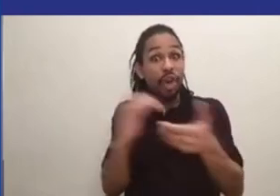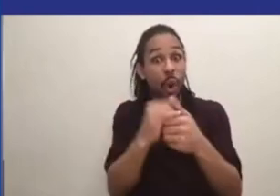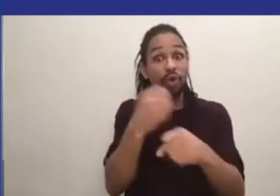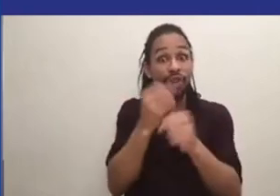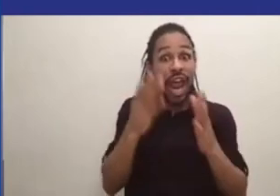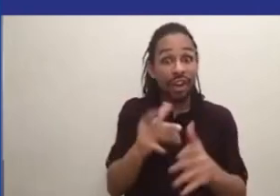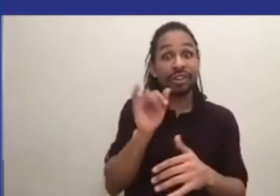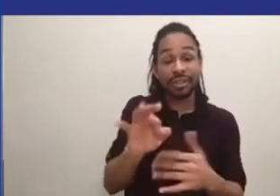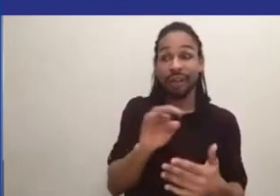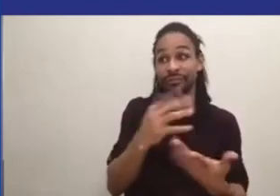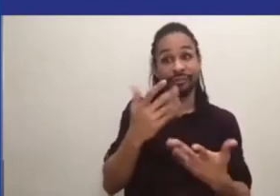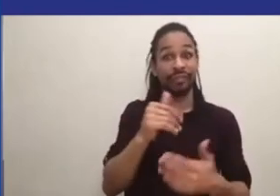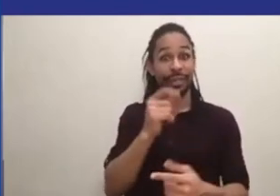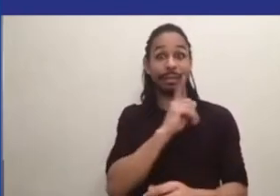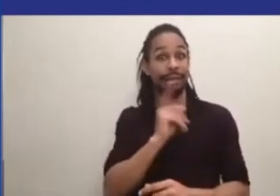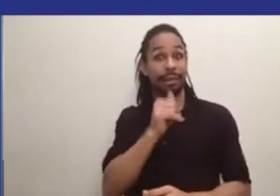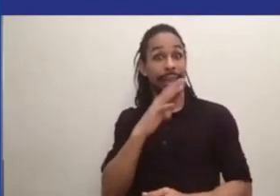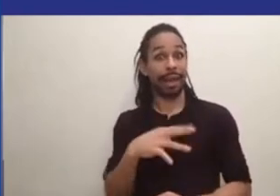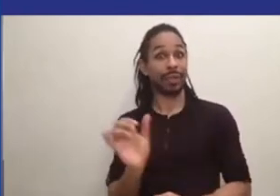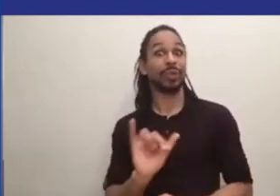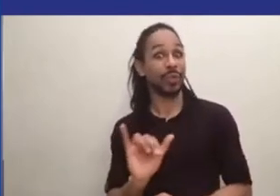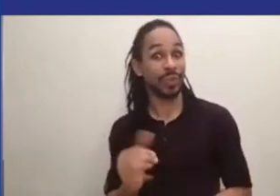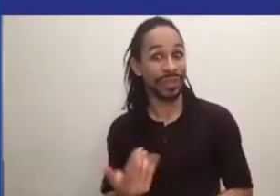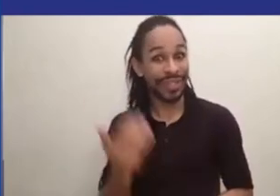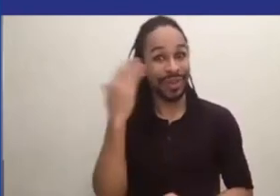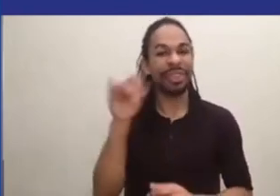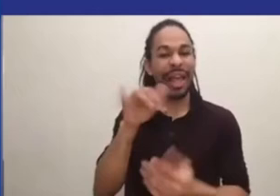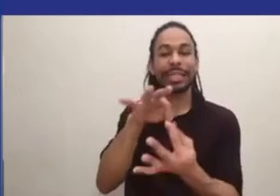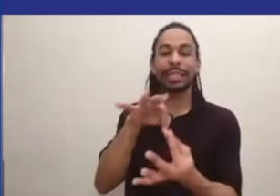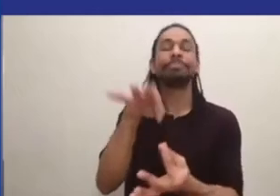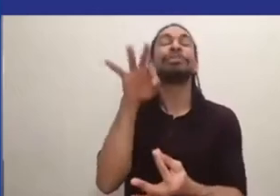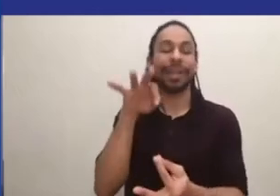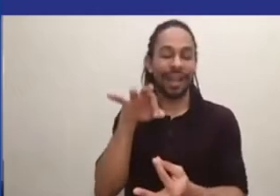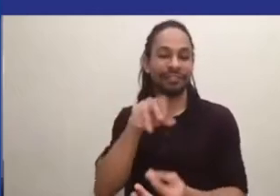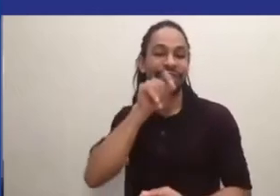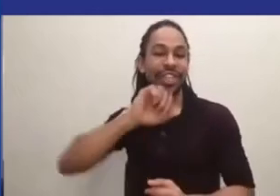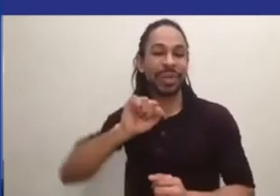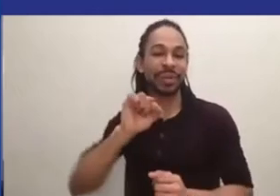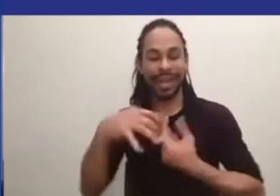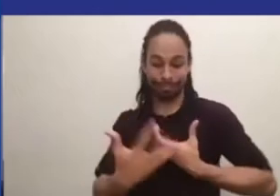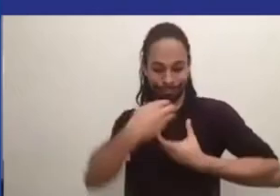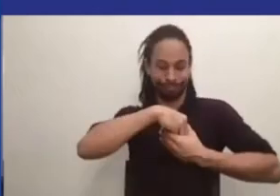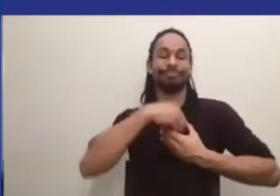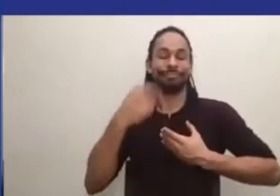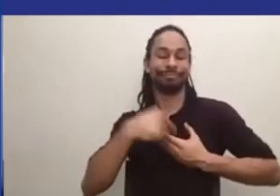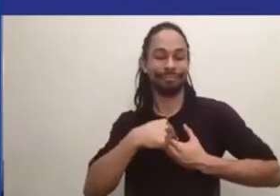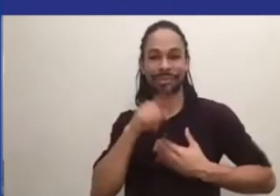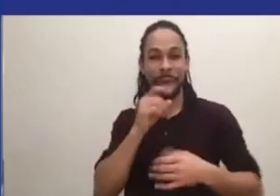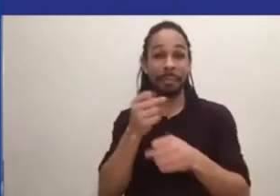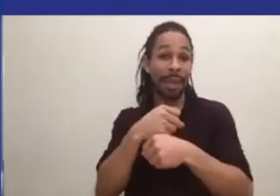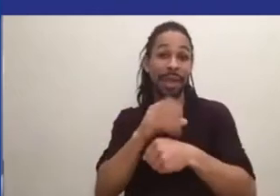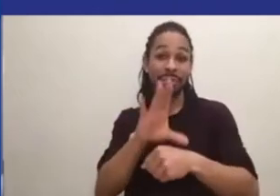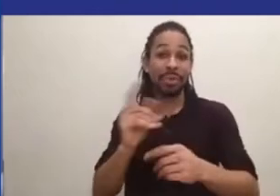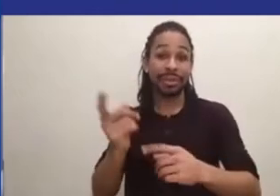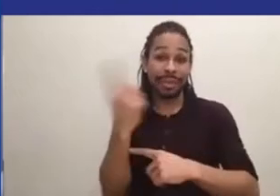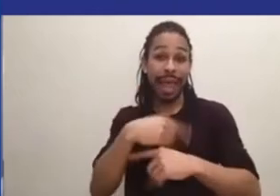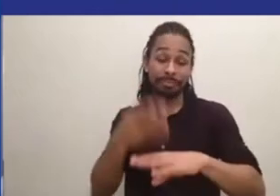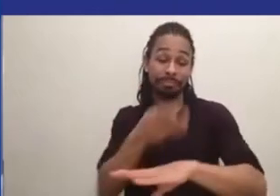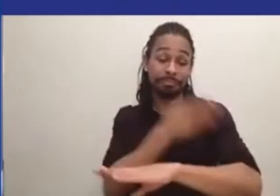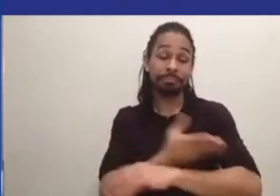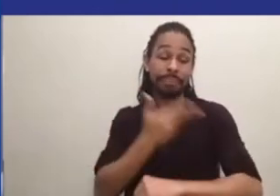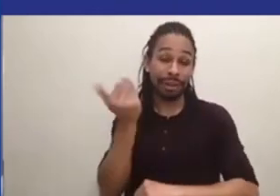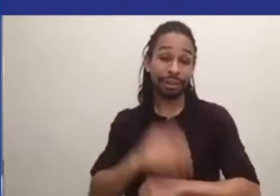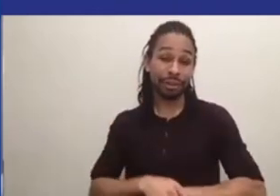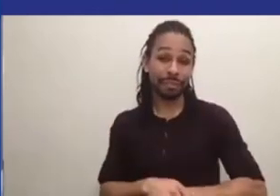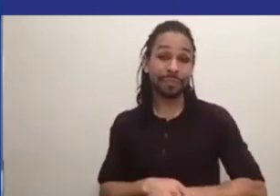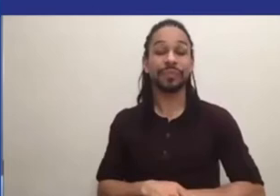the spirit of, you know, having a good old chicken wing that could just make your day better. But yeah, it's something about Single